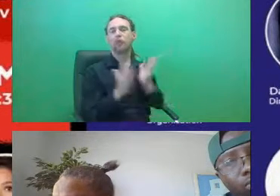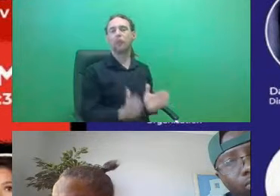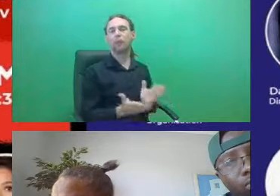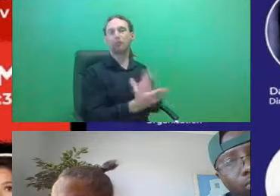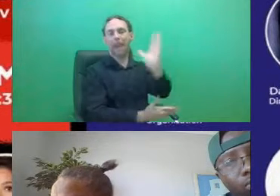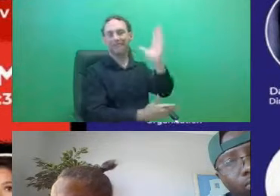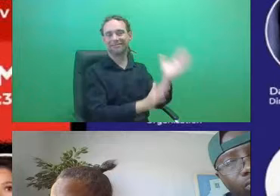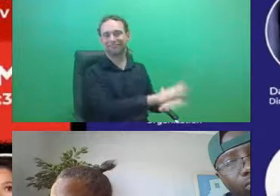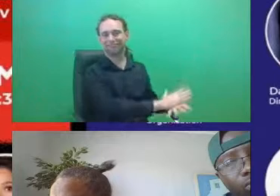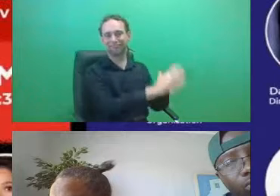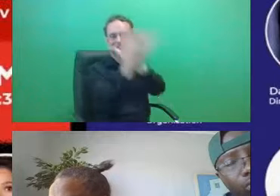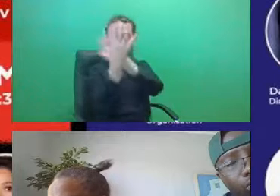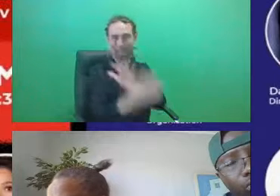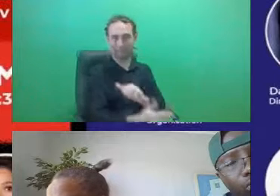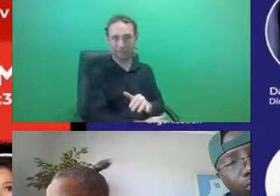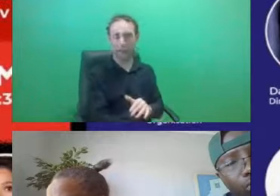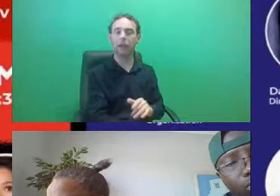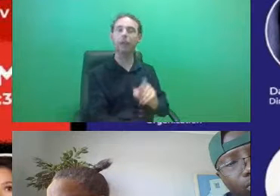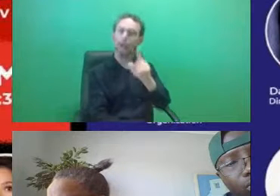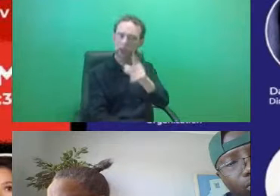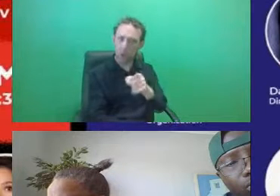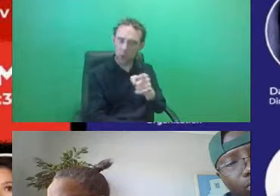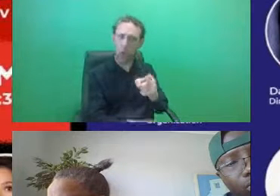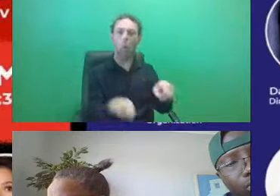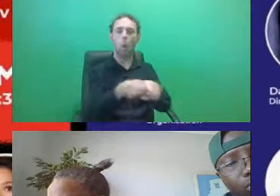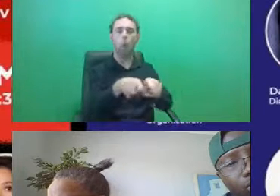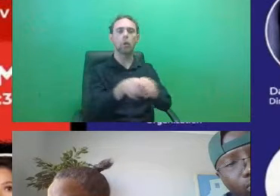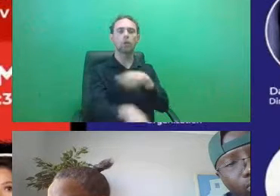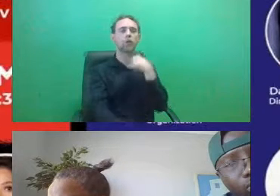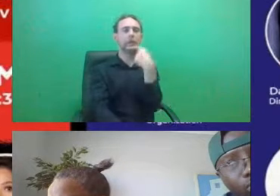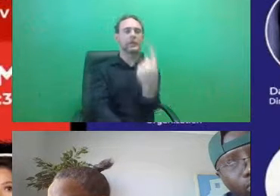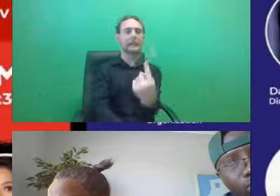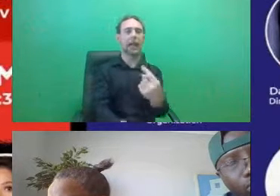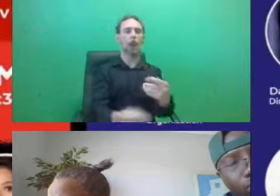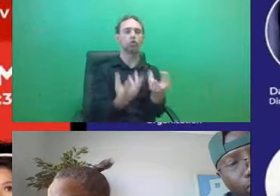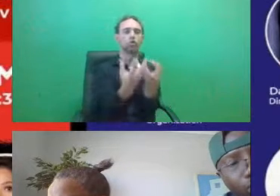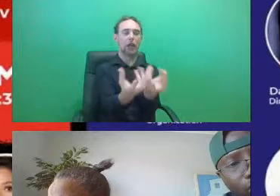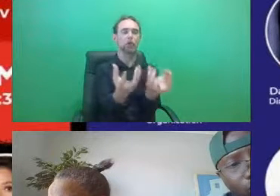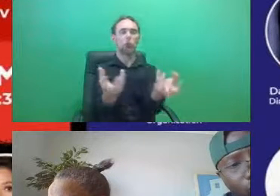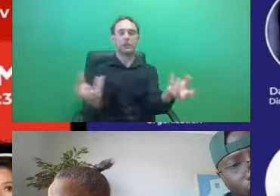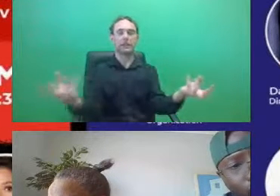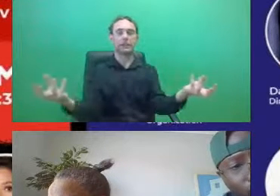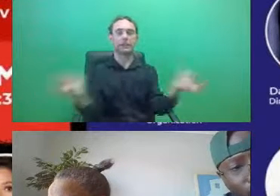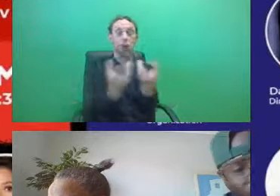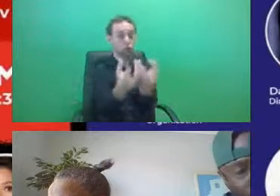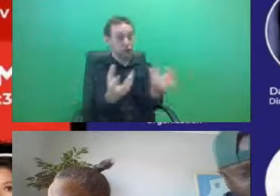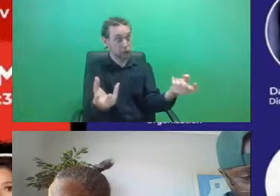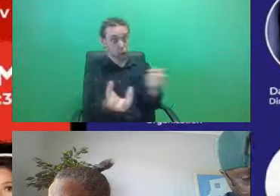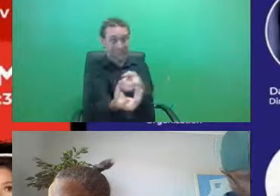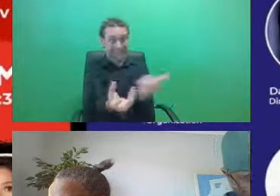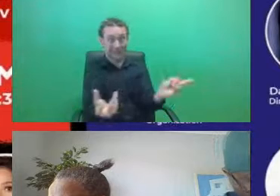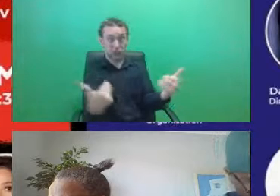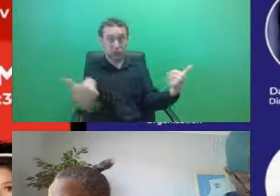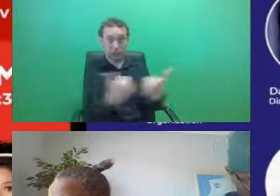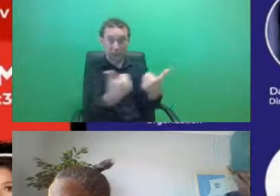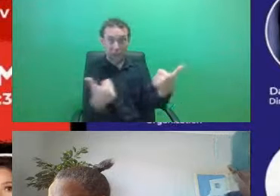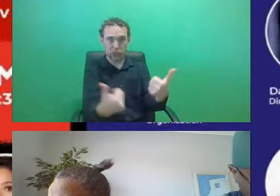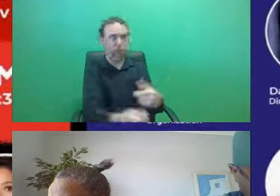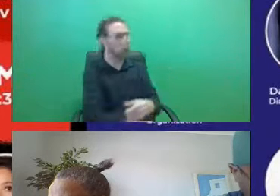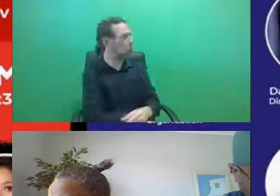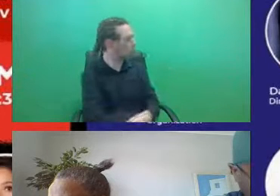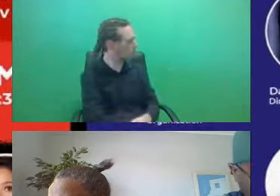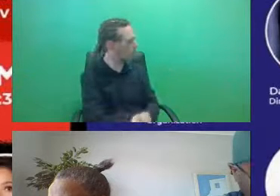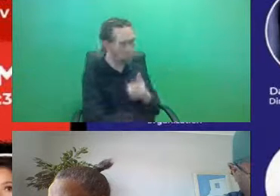you also touched on the challenges in terms of resources, which I think that that definitely needs to be addressed,